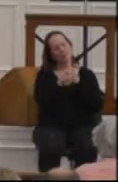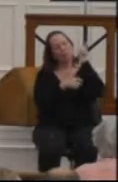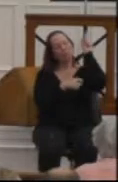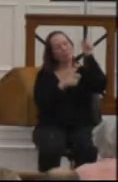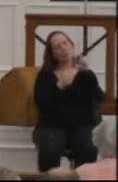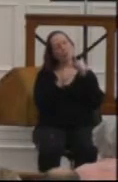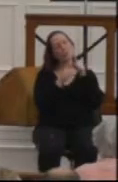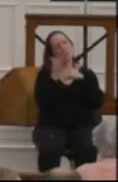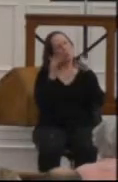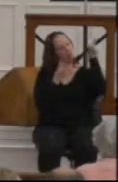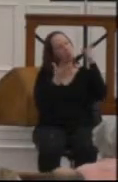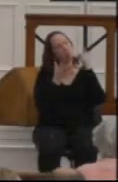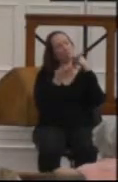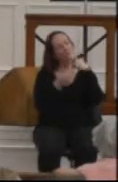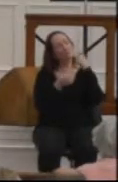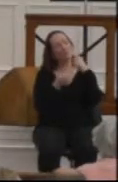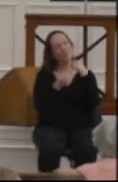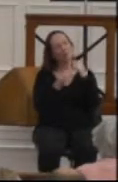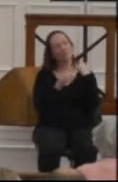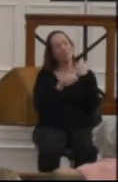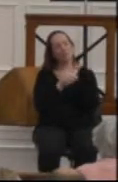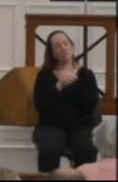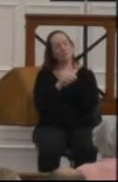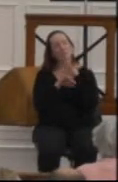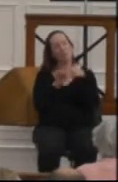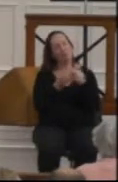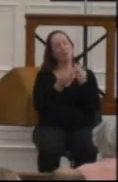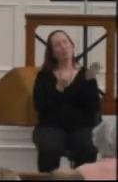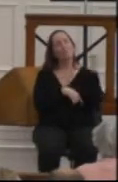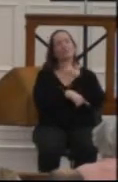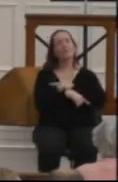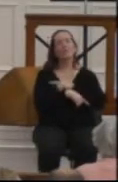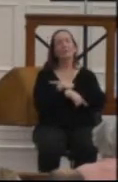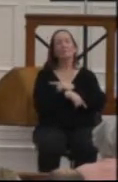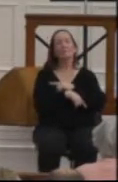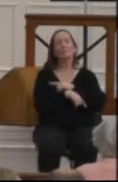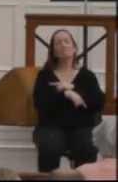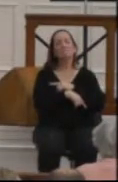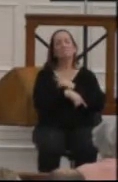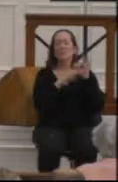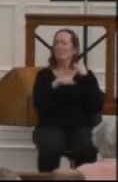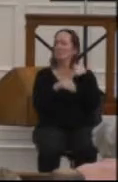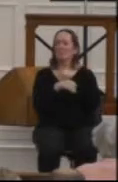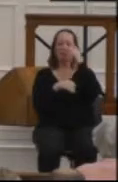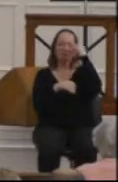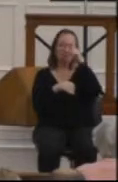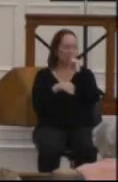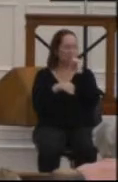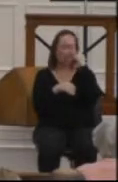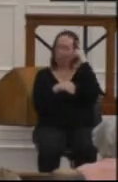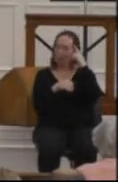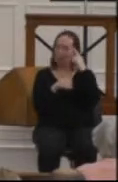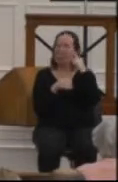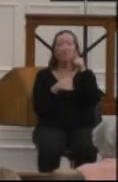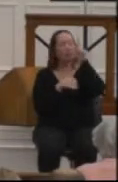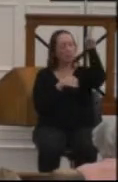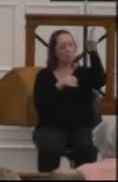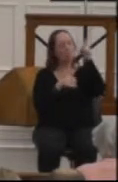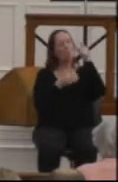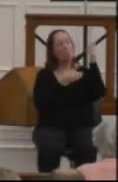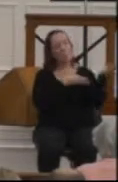us today. Whether we realize it or not, Lord, you brought us here this morning for a specific